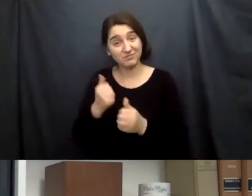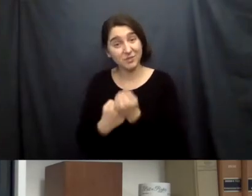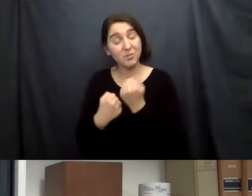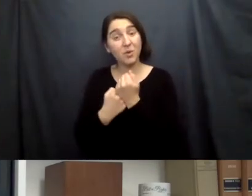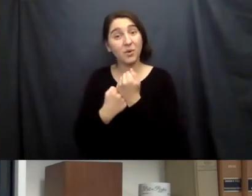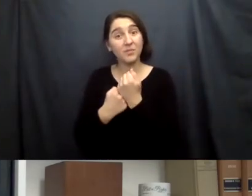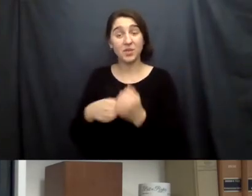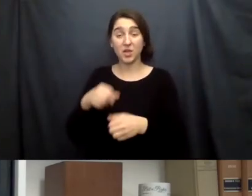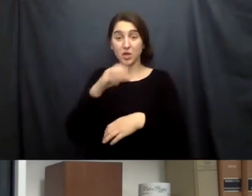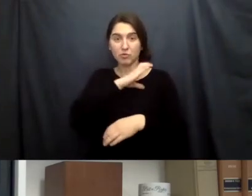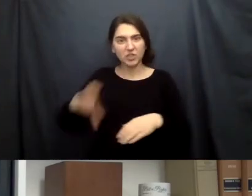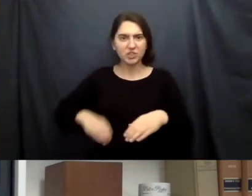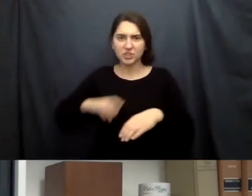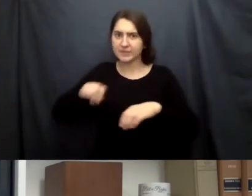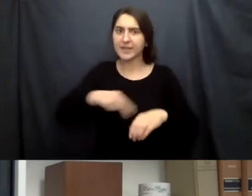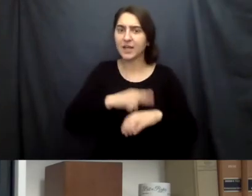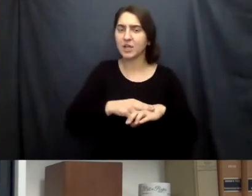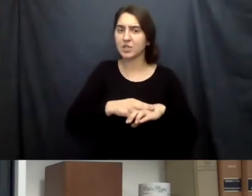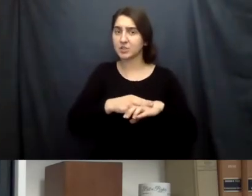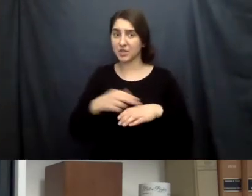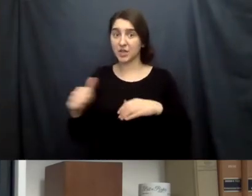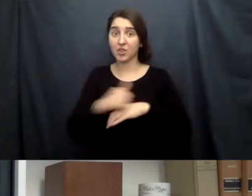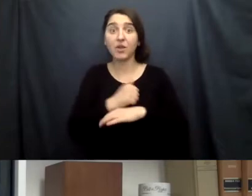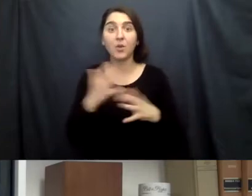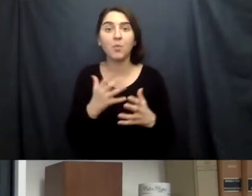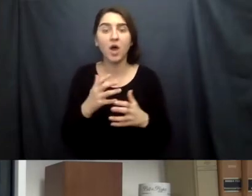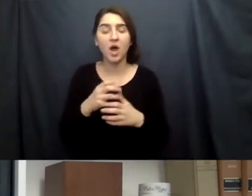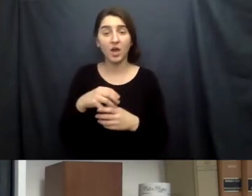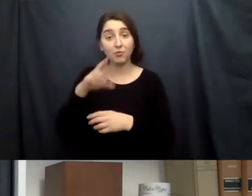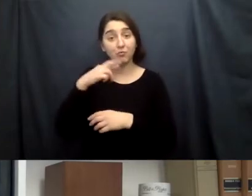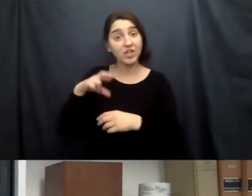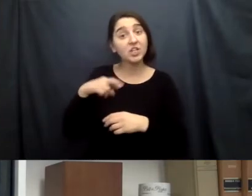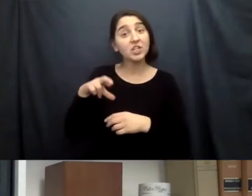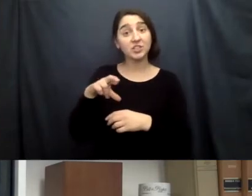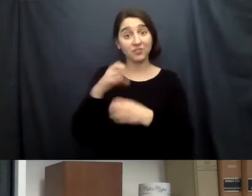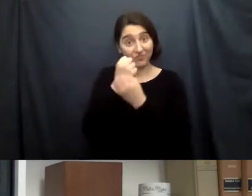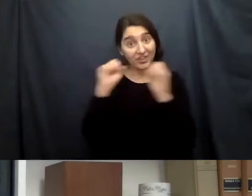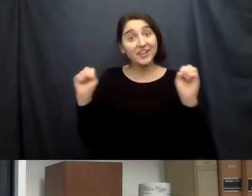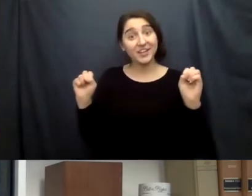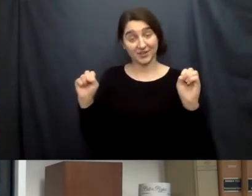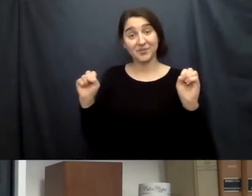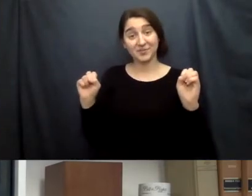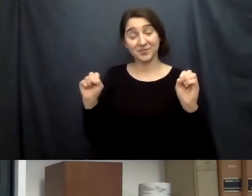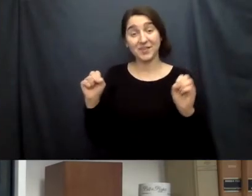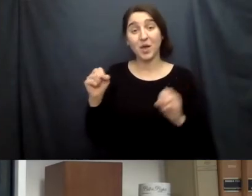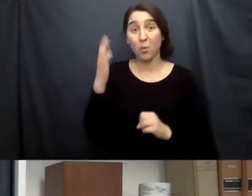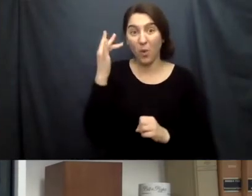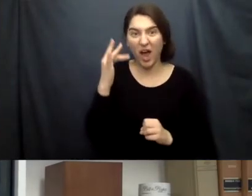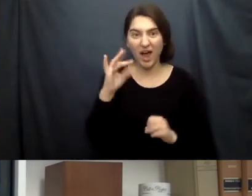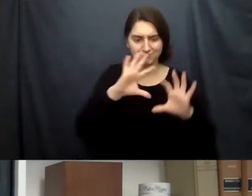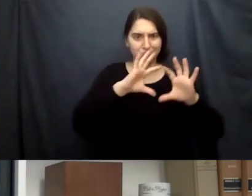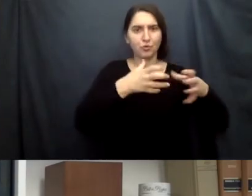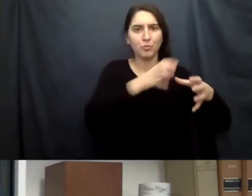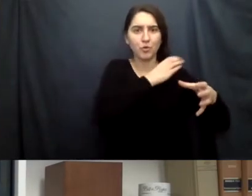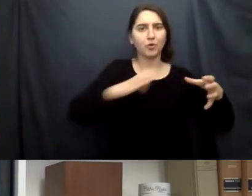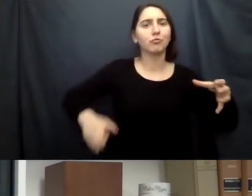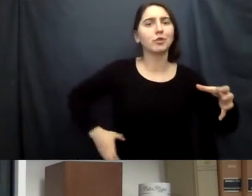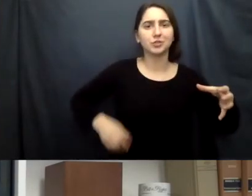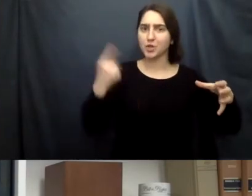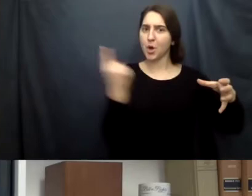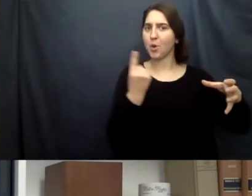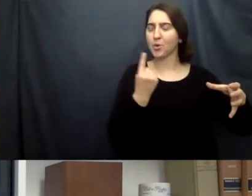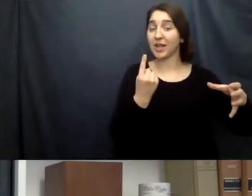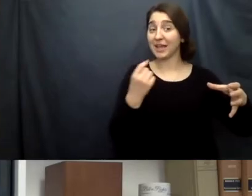him. Christian nationalism is a threat to religious freedom because it creates in-groups of